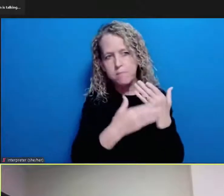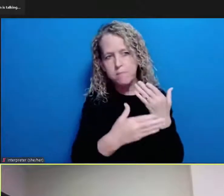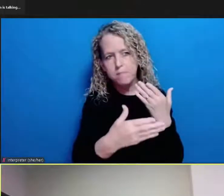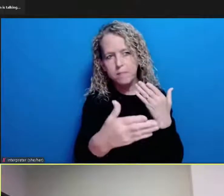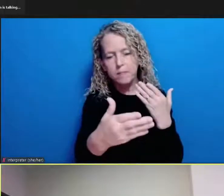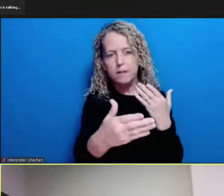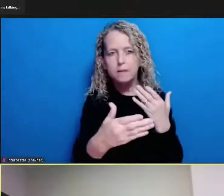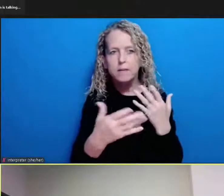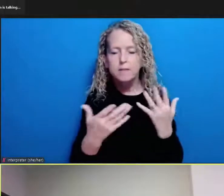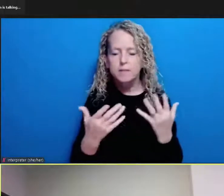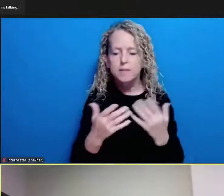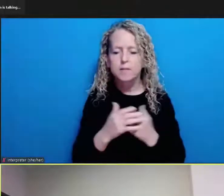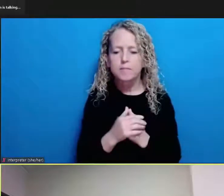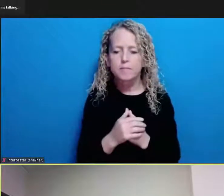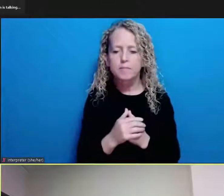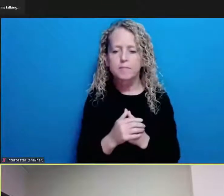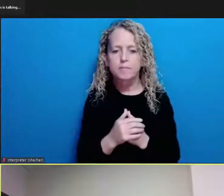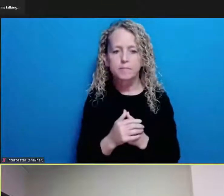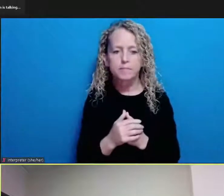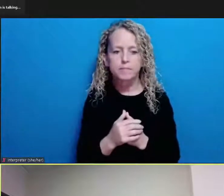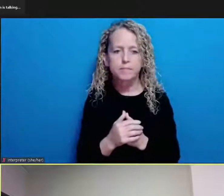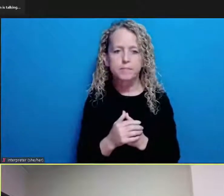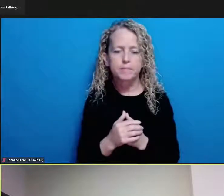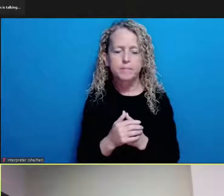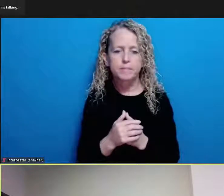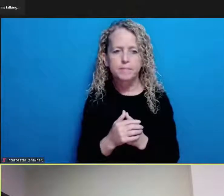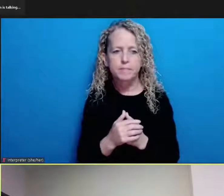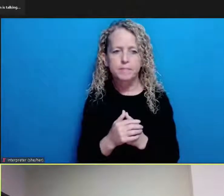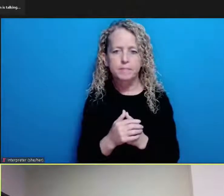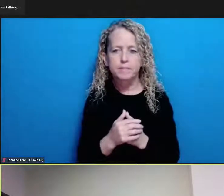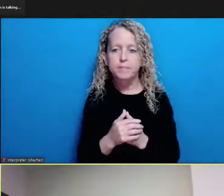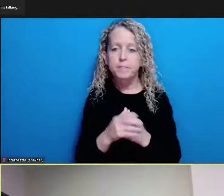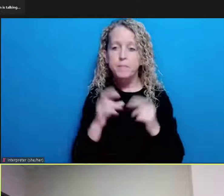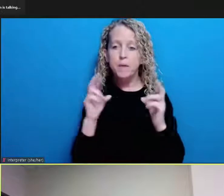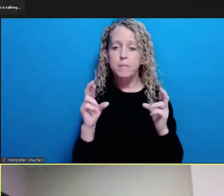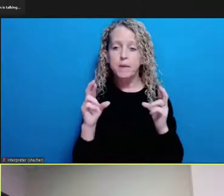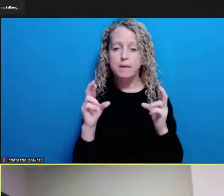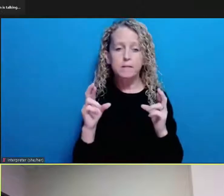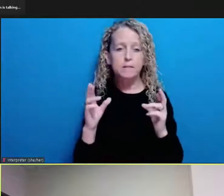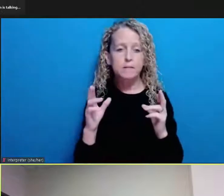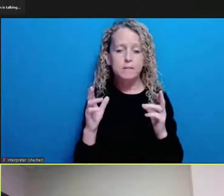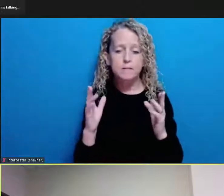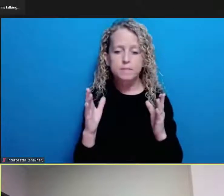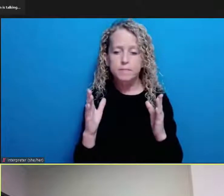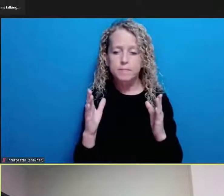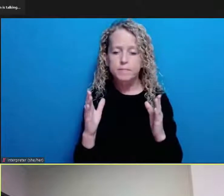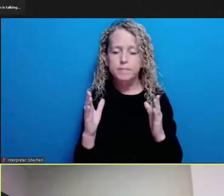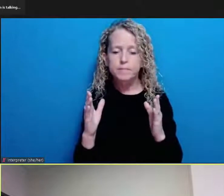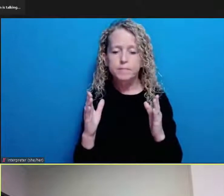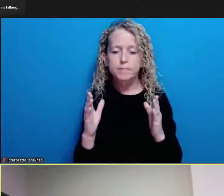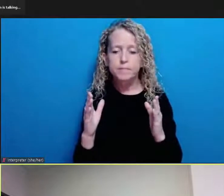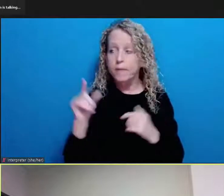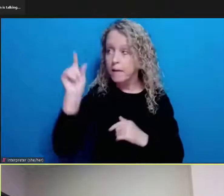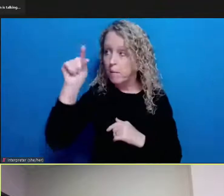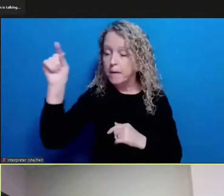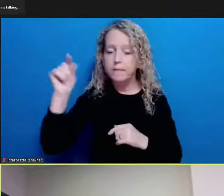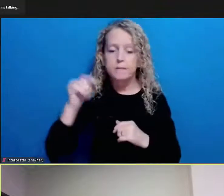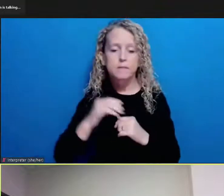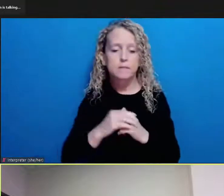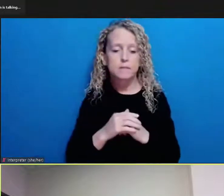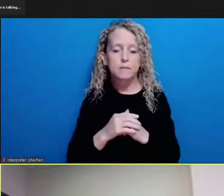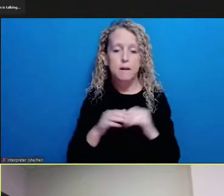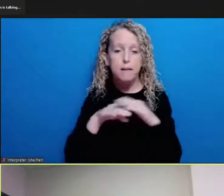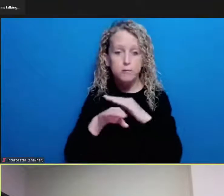to see the Directorate in the government will have the standards